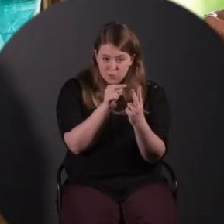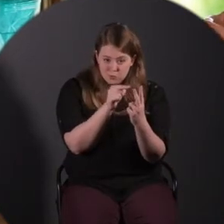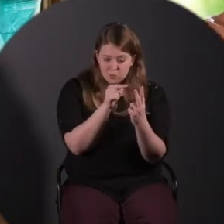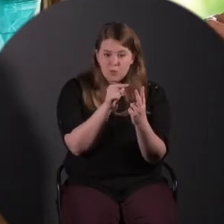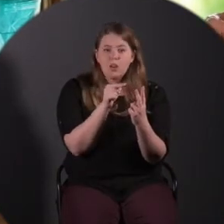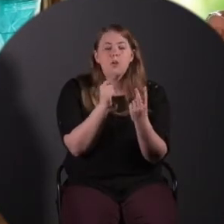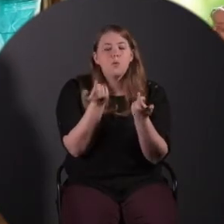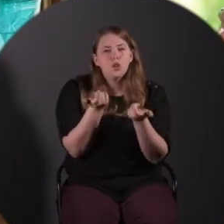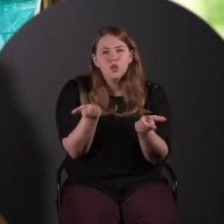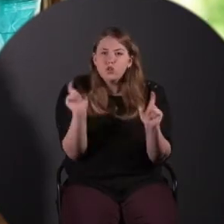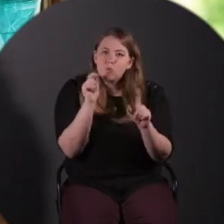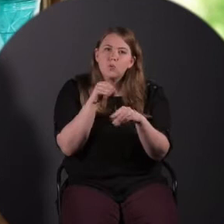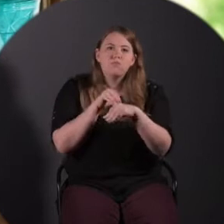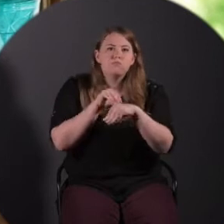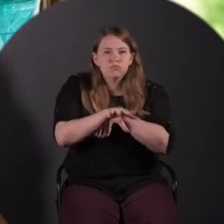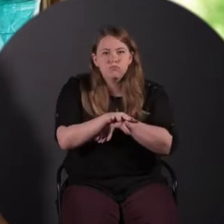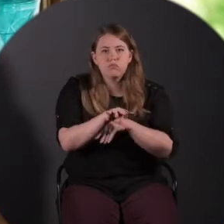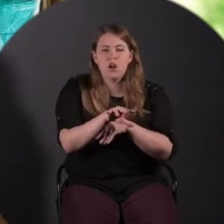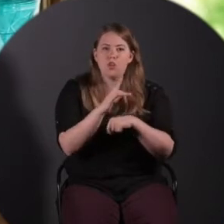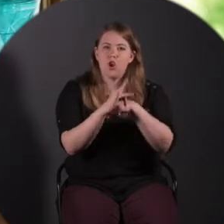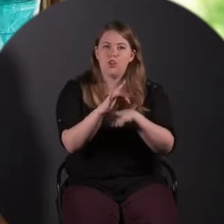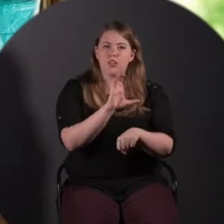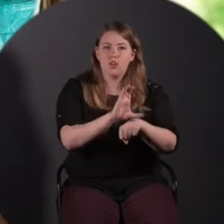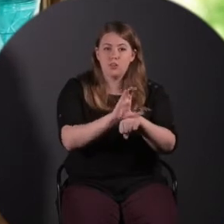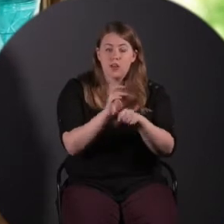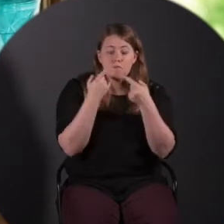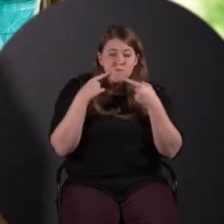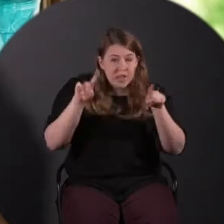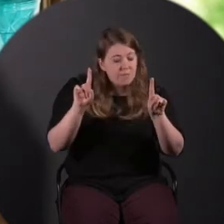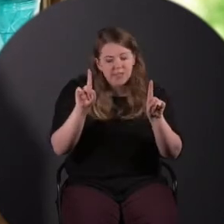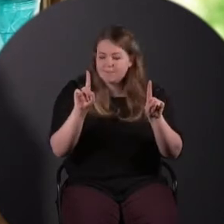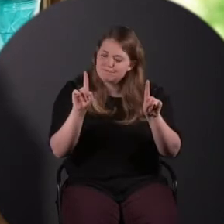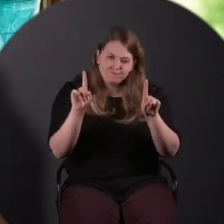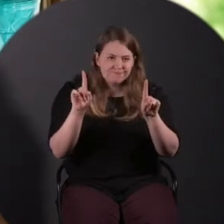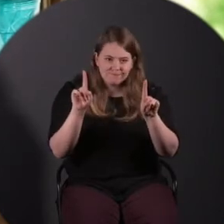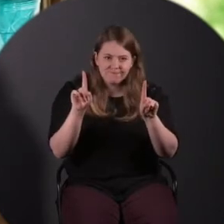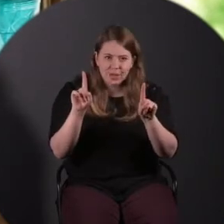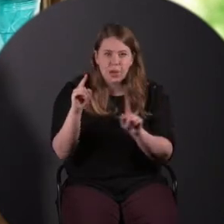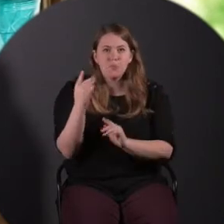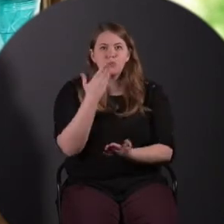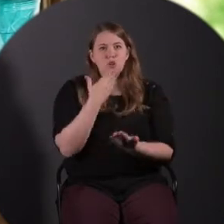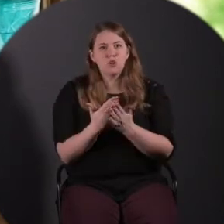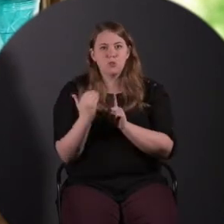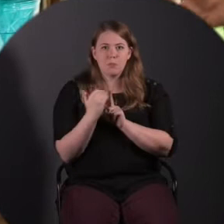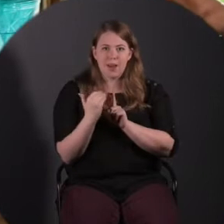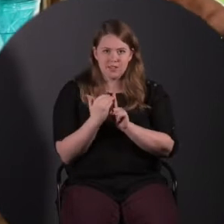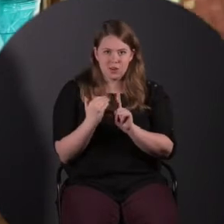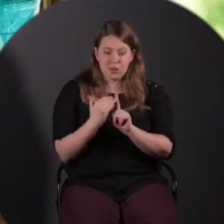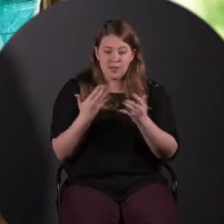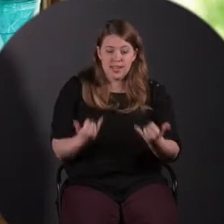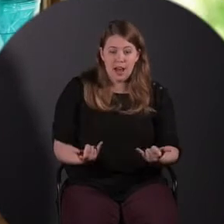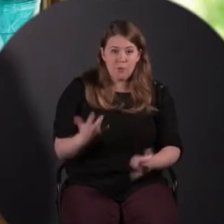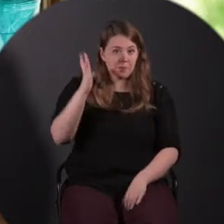hugely influential in the early church. They weren't famous, and I think that's a reminder for us that throughout history, both then and